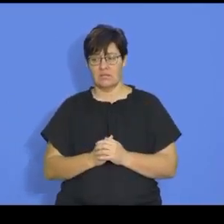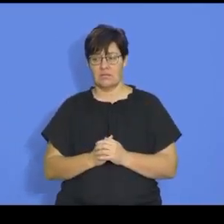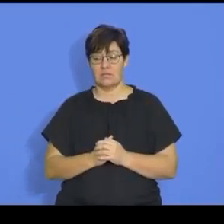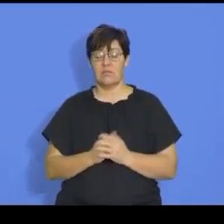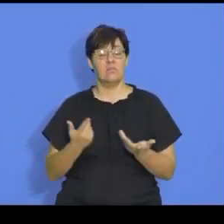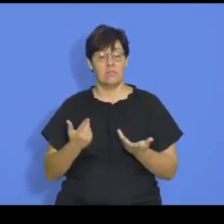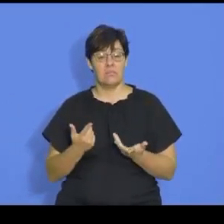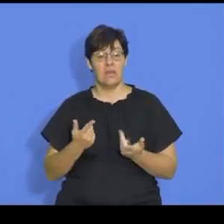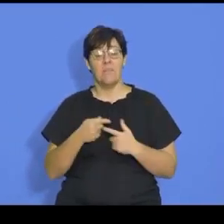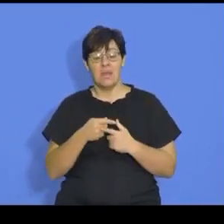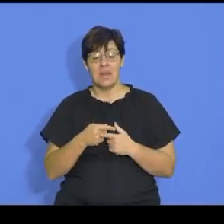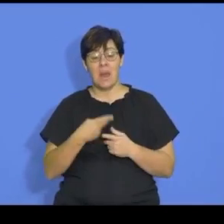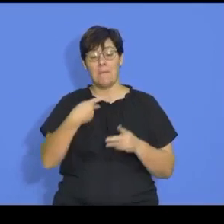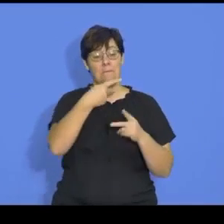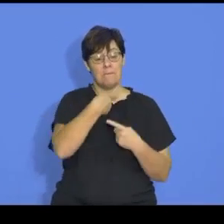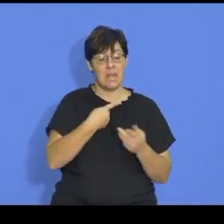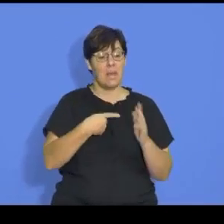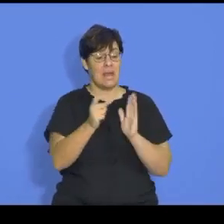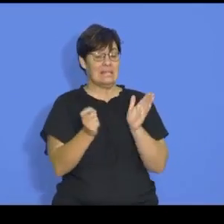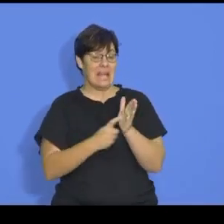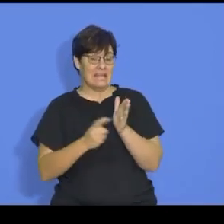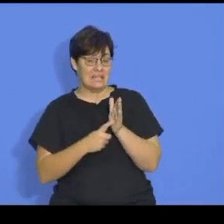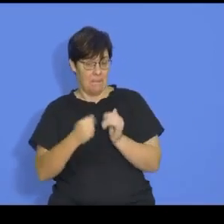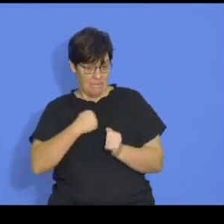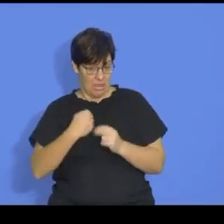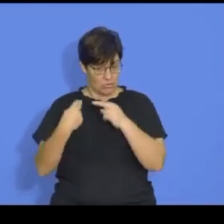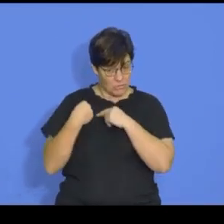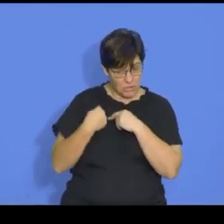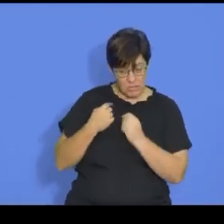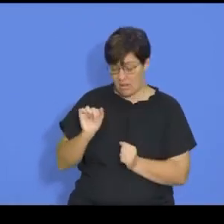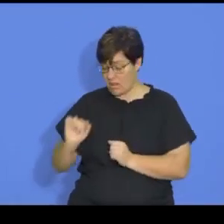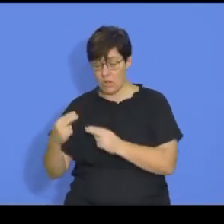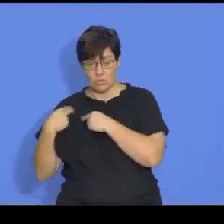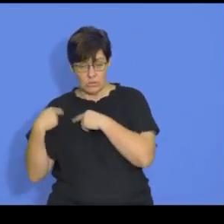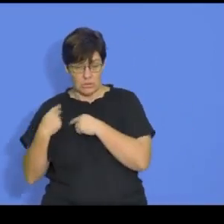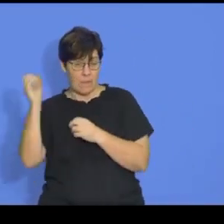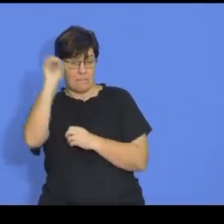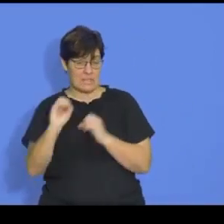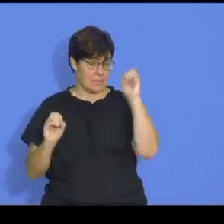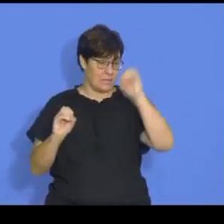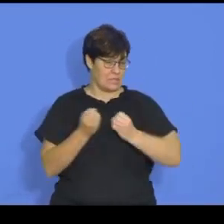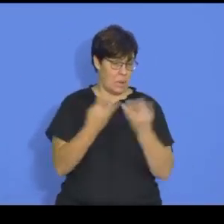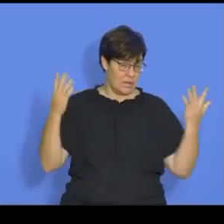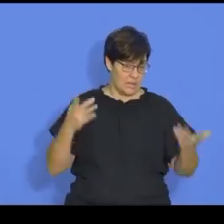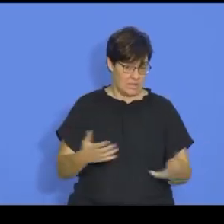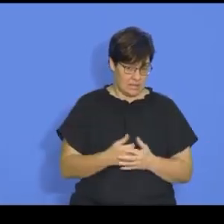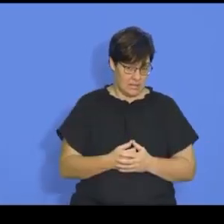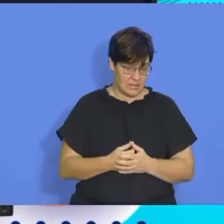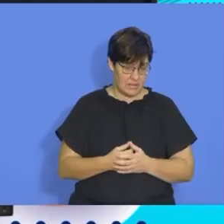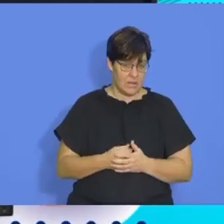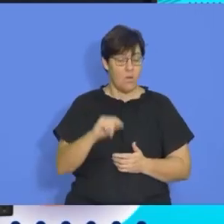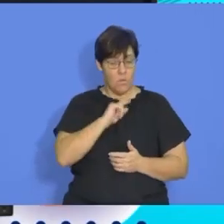extent partners are liable for debts. So when we talk about debts, we are now referring